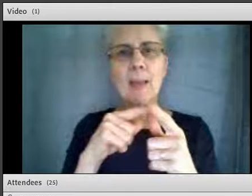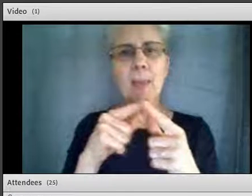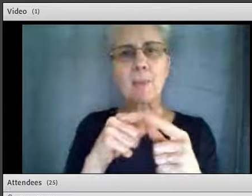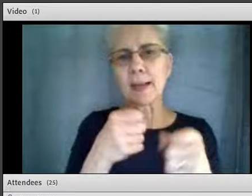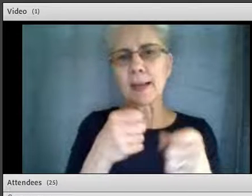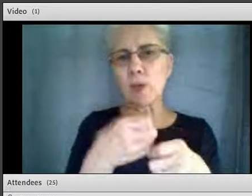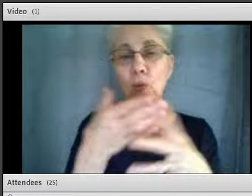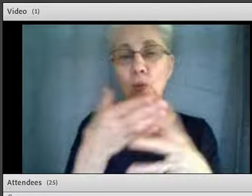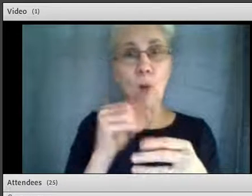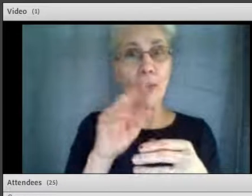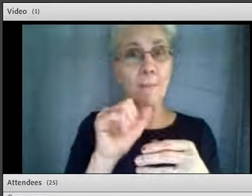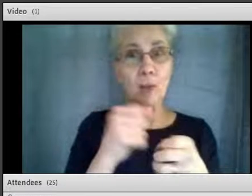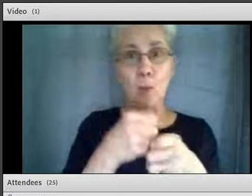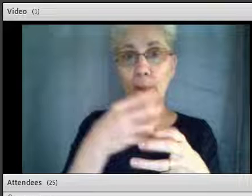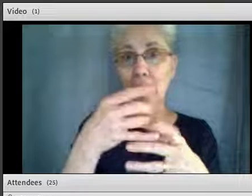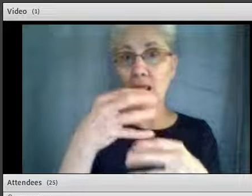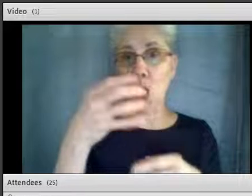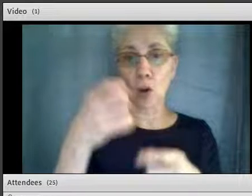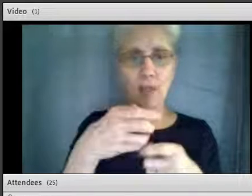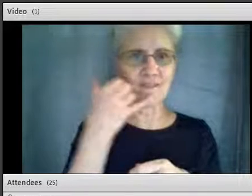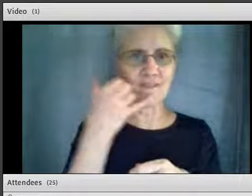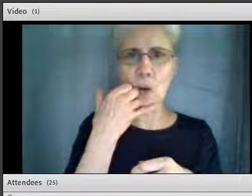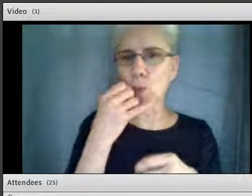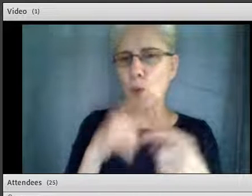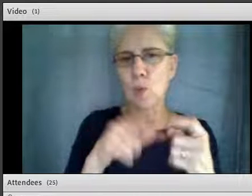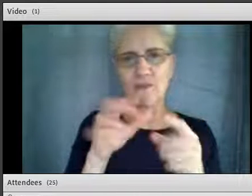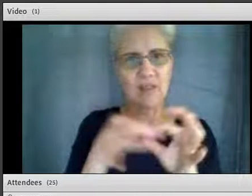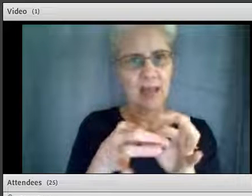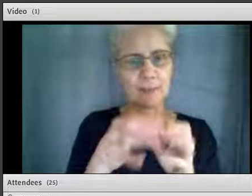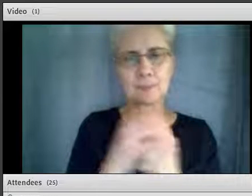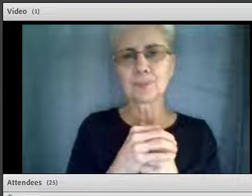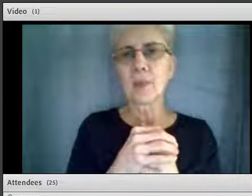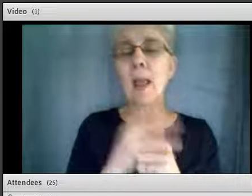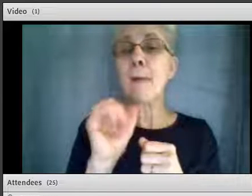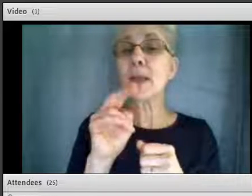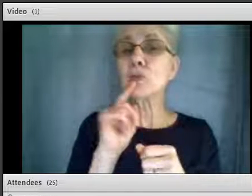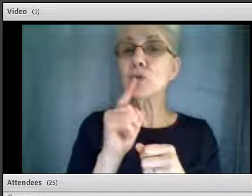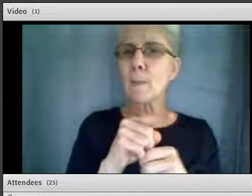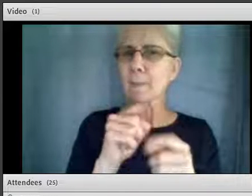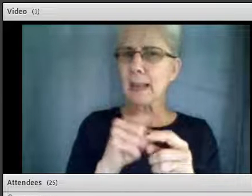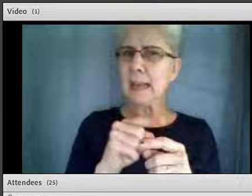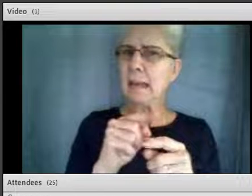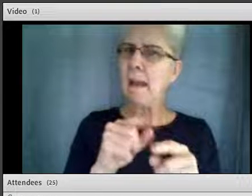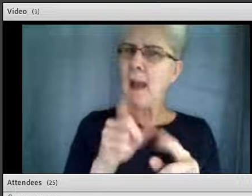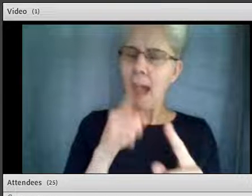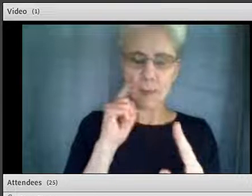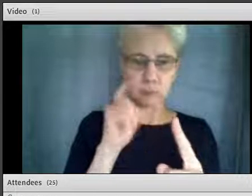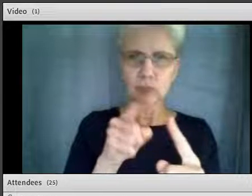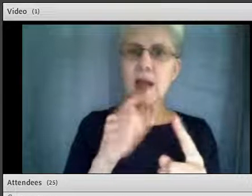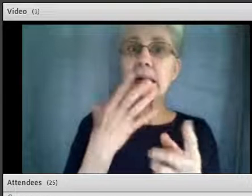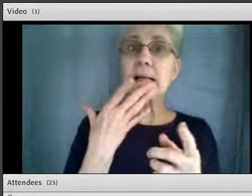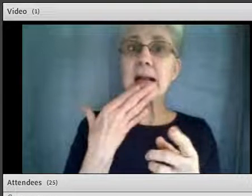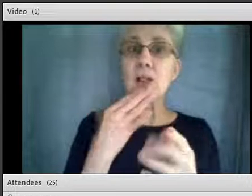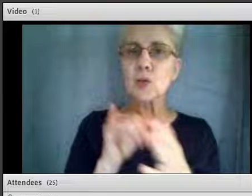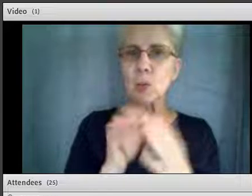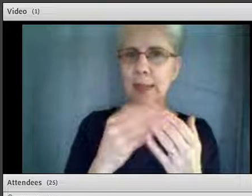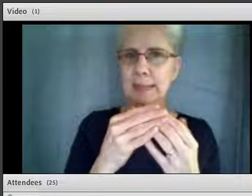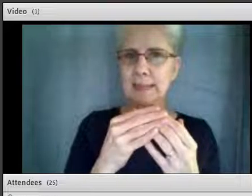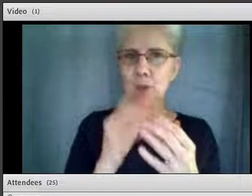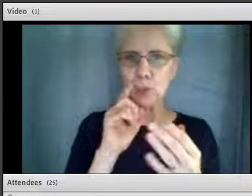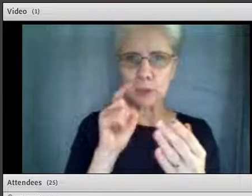phones. Your menu should also be a distinctive color so it's easy to find versus the rest of your